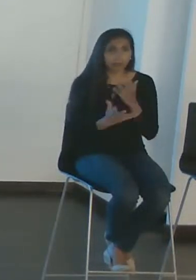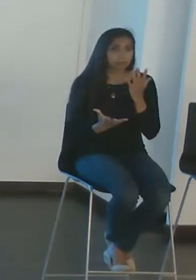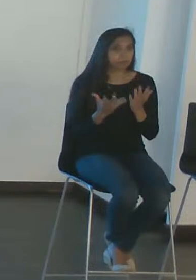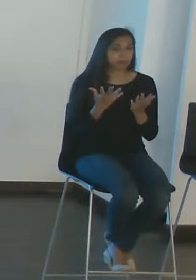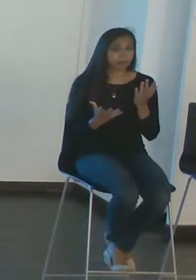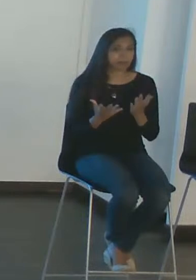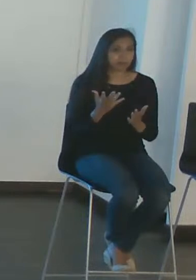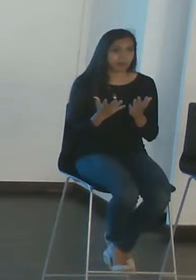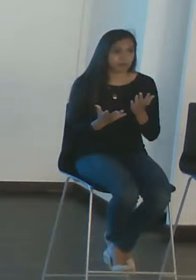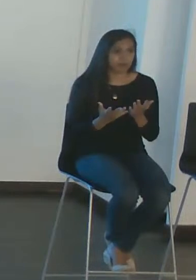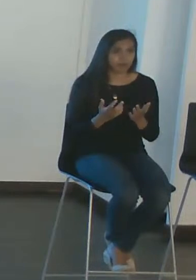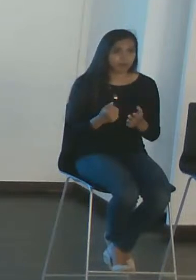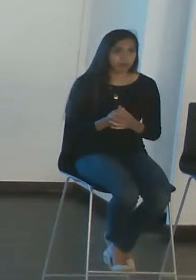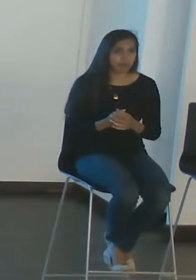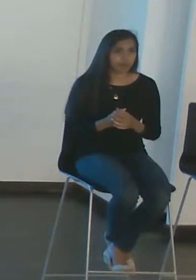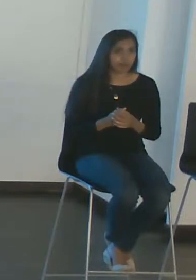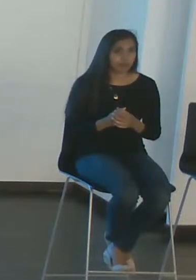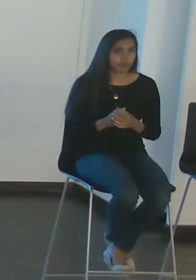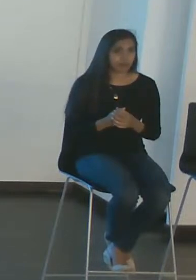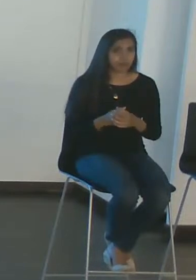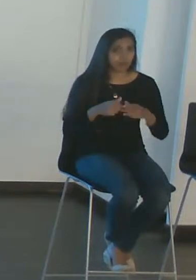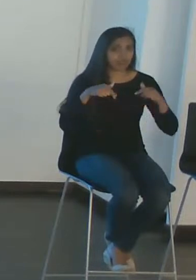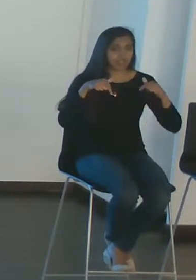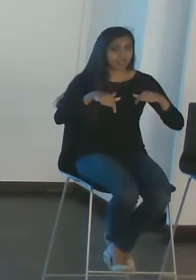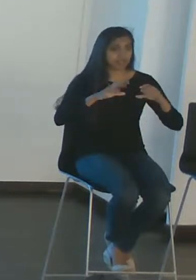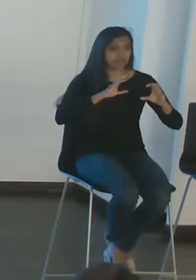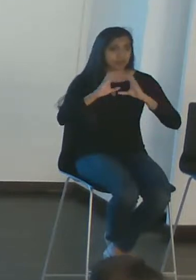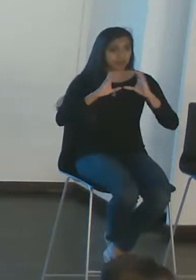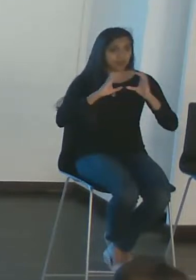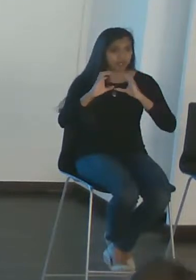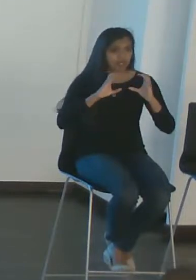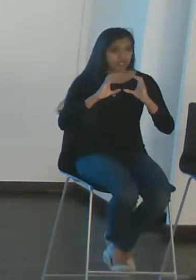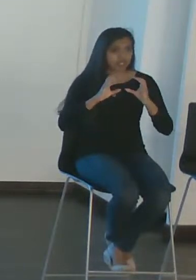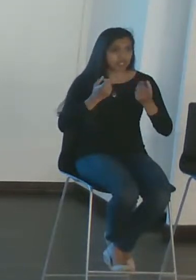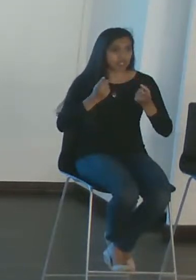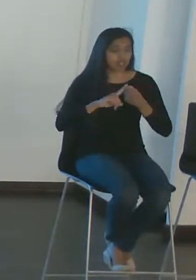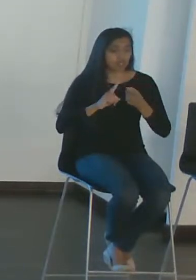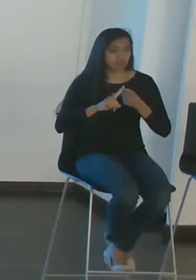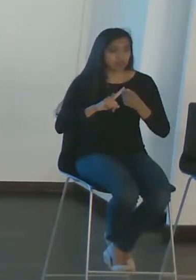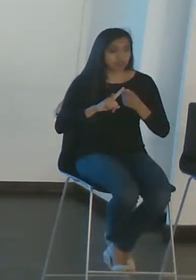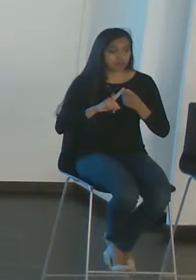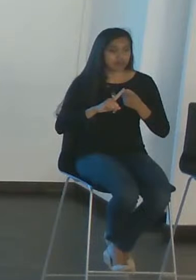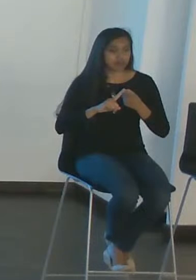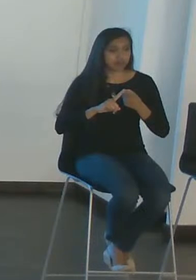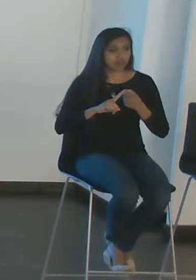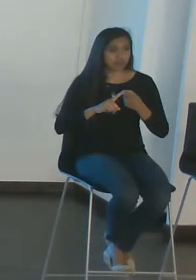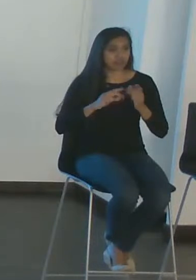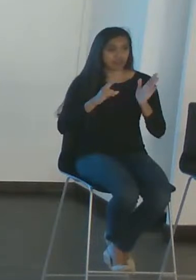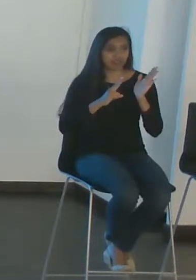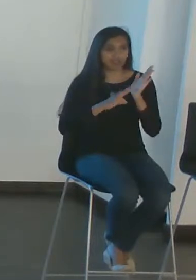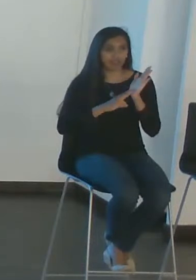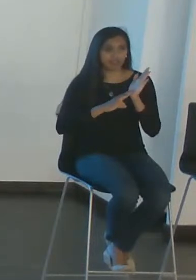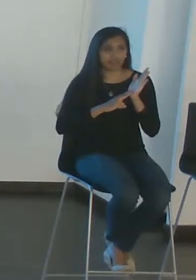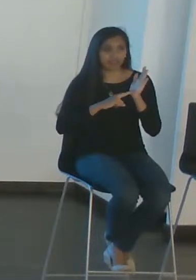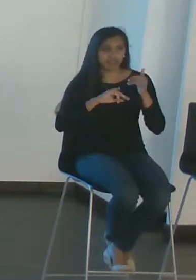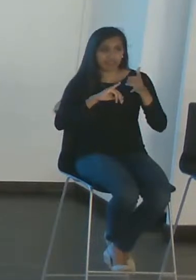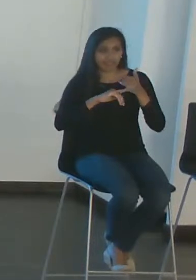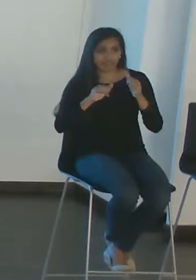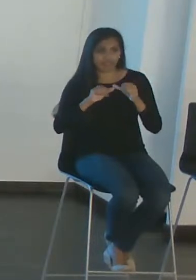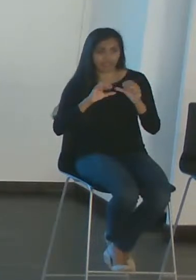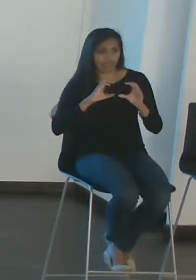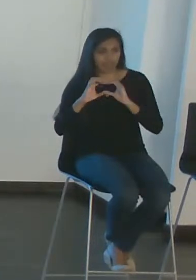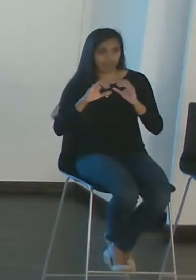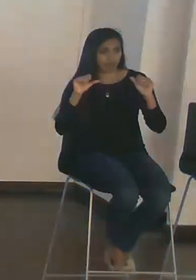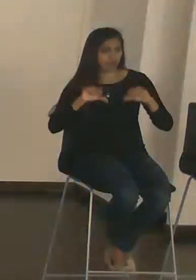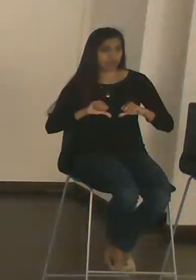um, this communication is not happening through, say, an essay or, an